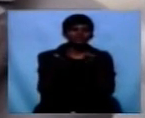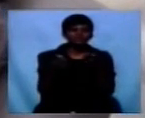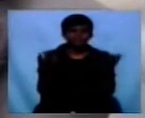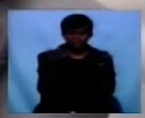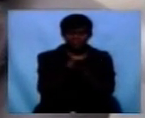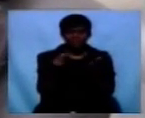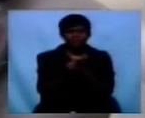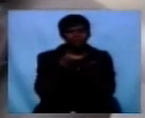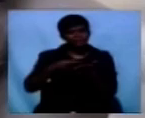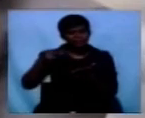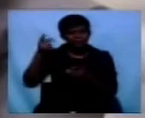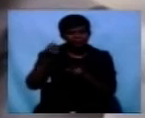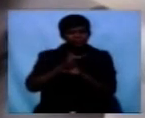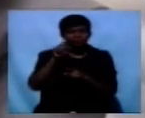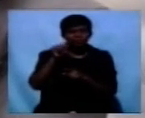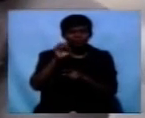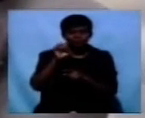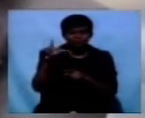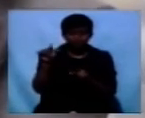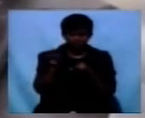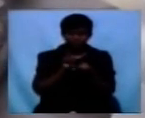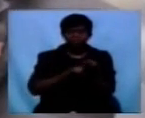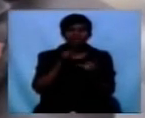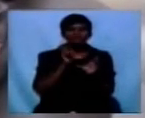raised from the toll facilities and the fuel levy.